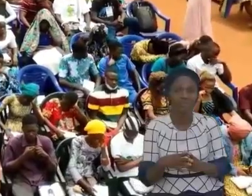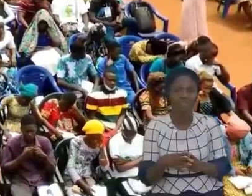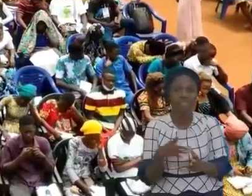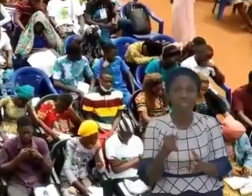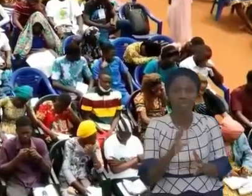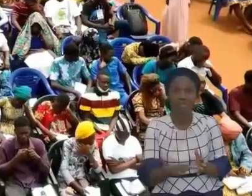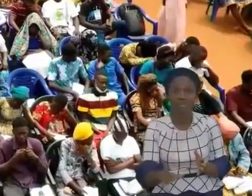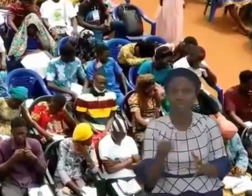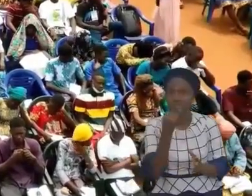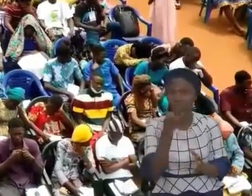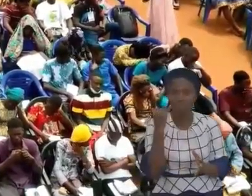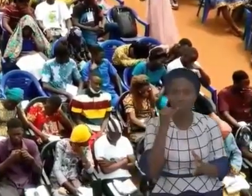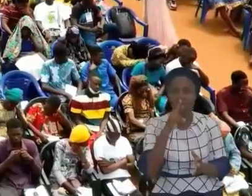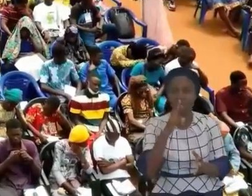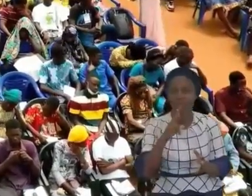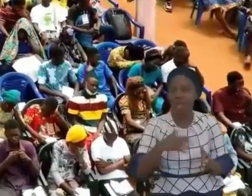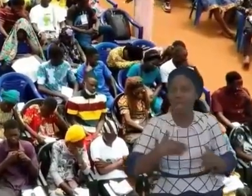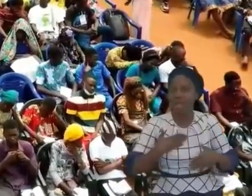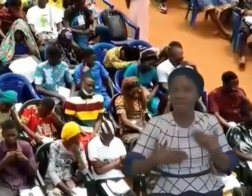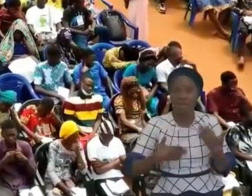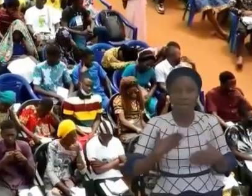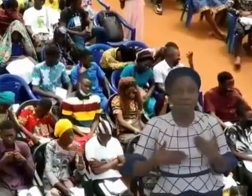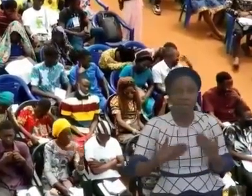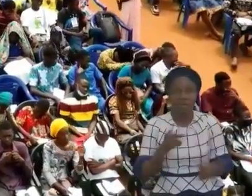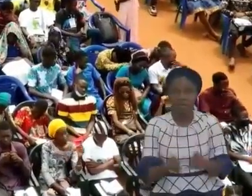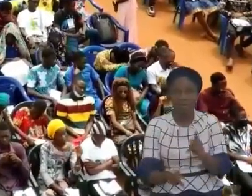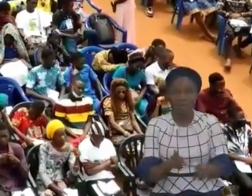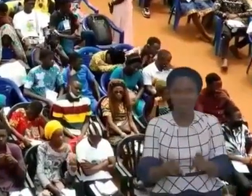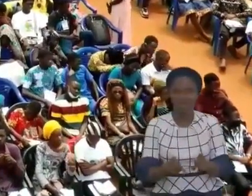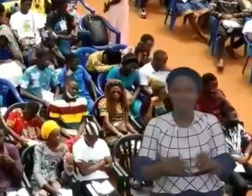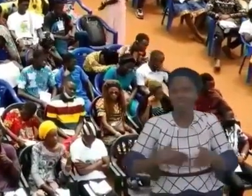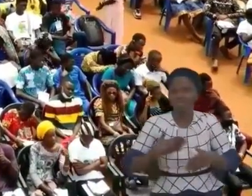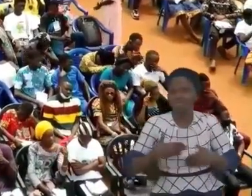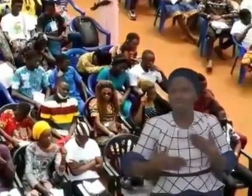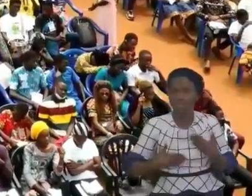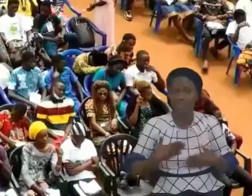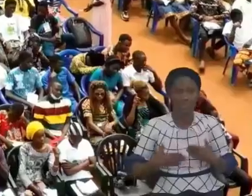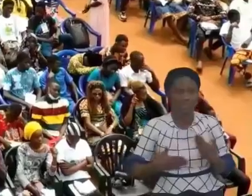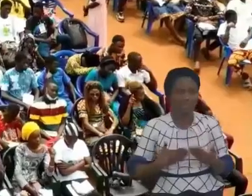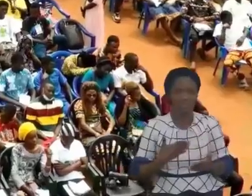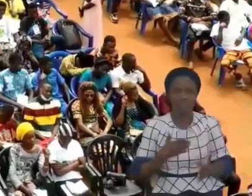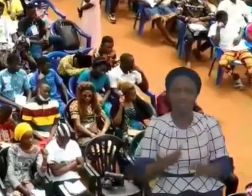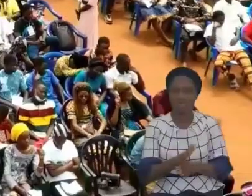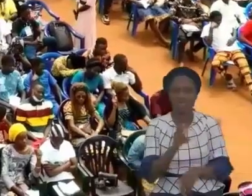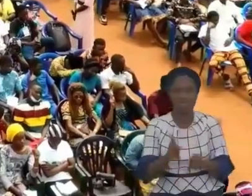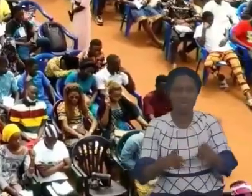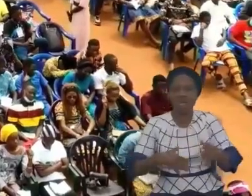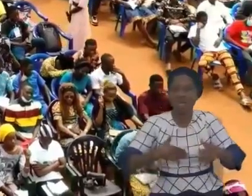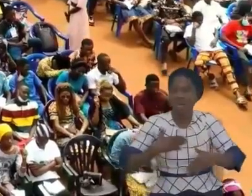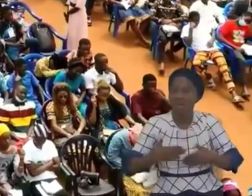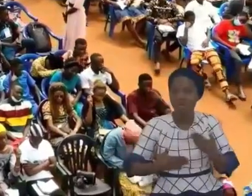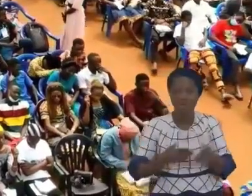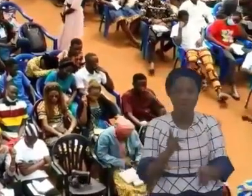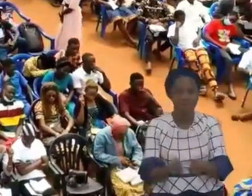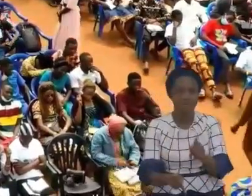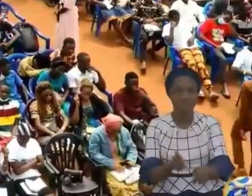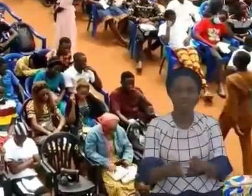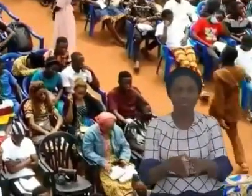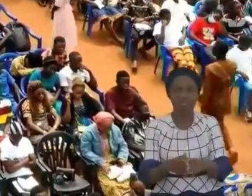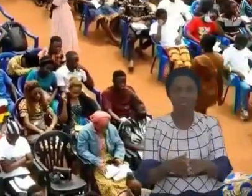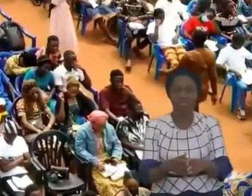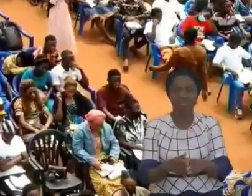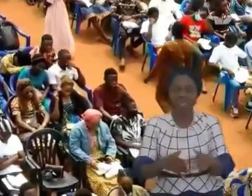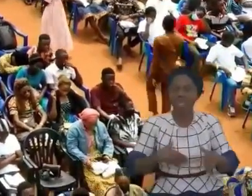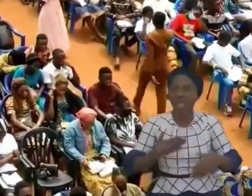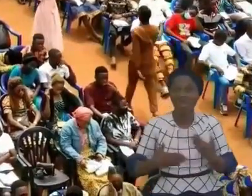joyful people, happy people. Happiness alone does not get us to higher ground. They